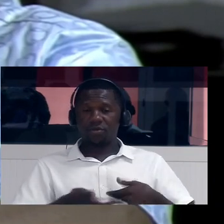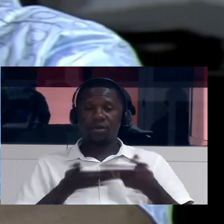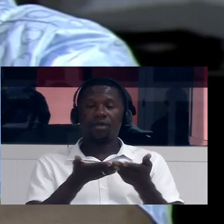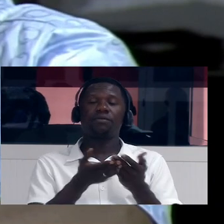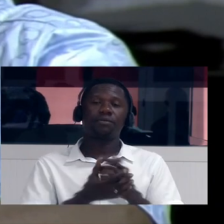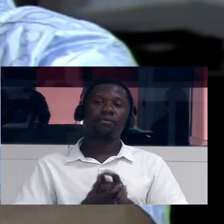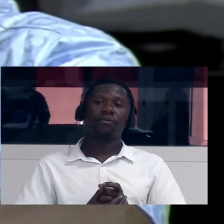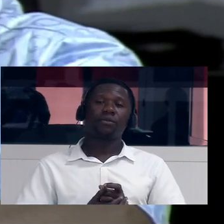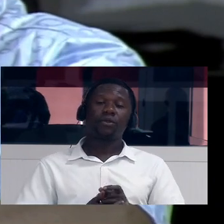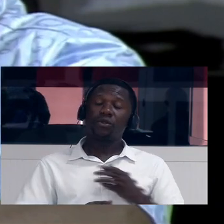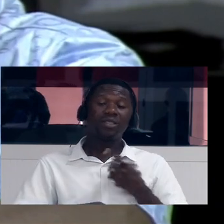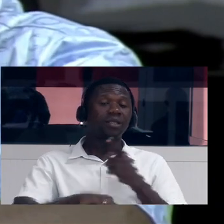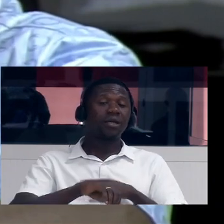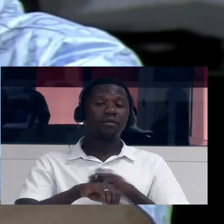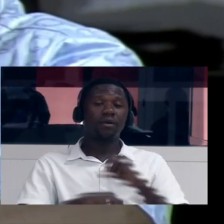March 2000,